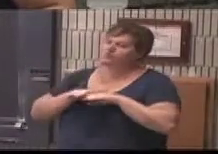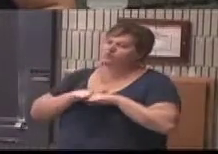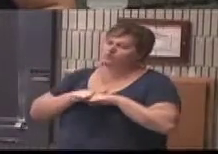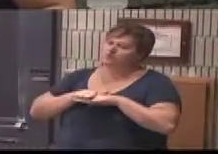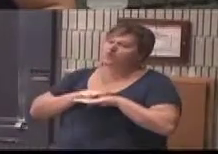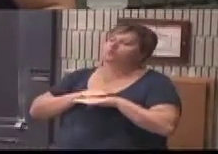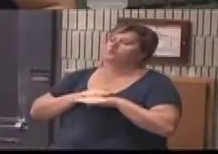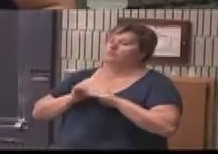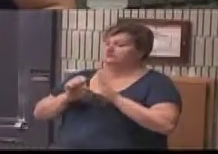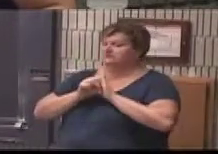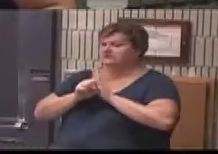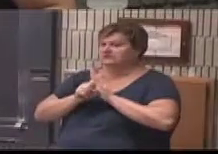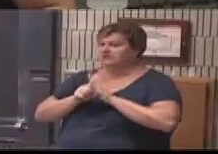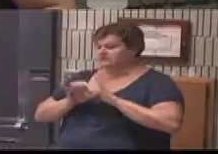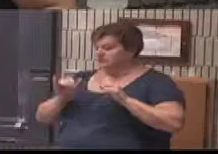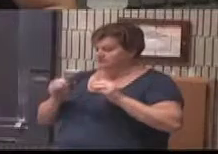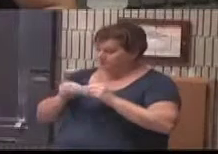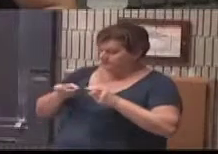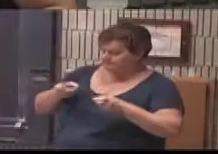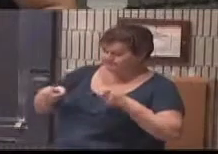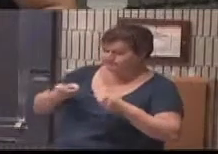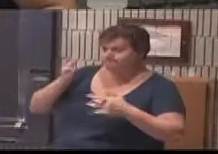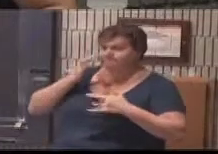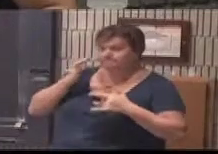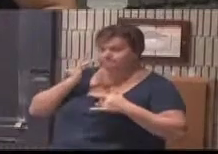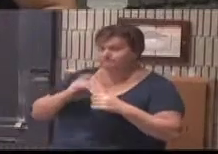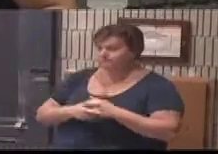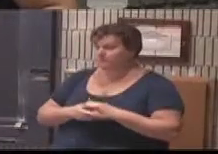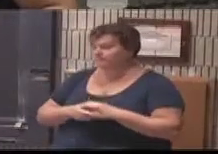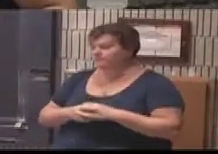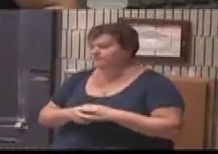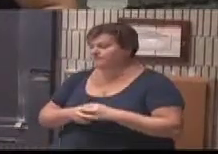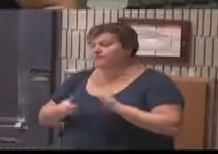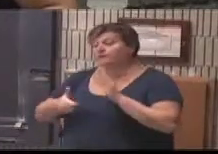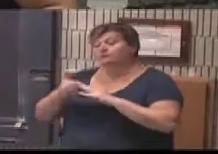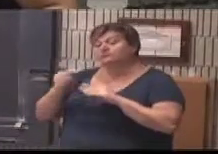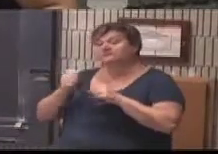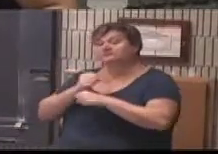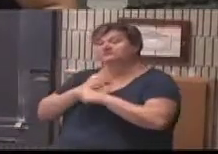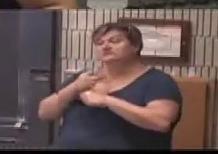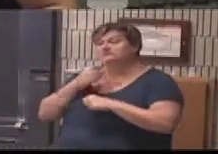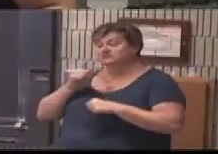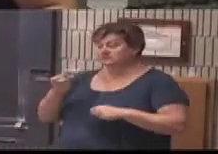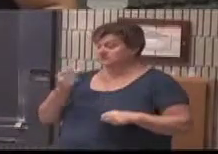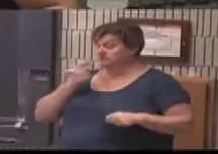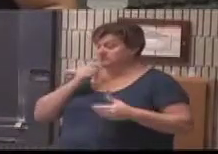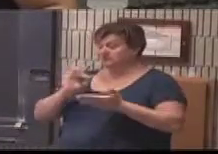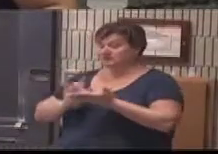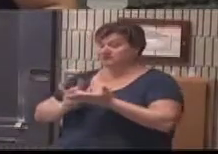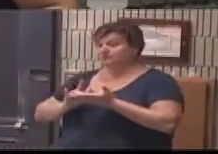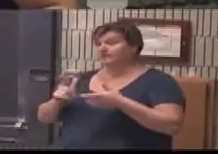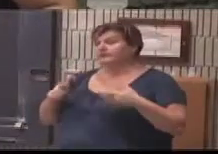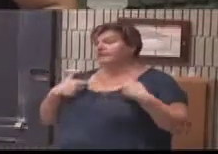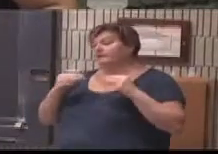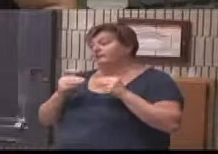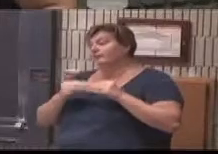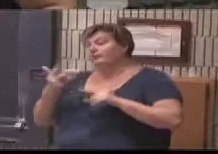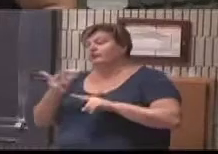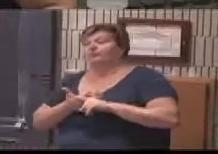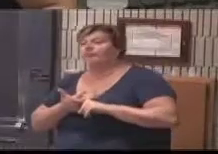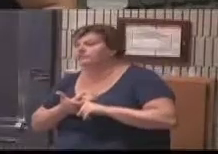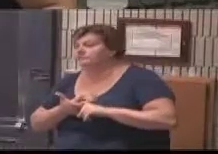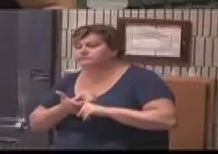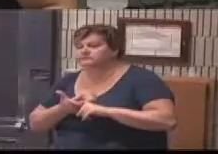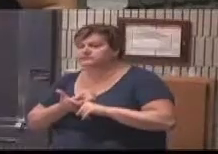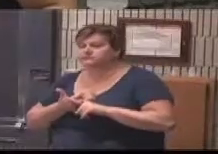of ALS to make it a little more manageable. The average statistic is that people who take this medication might live another 3 months.